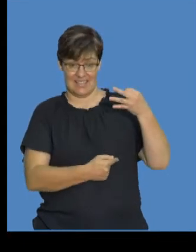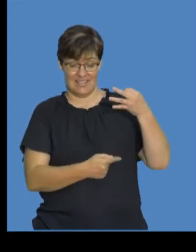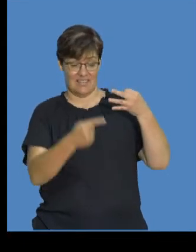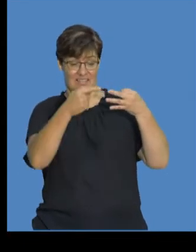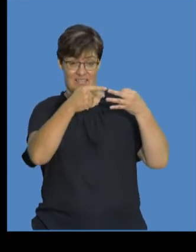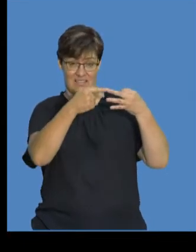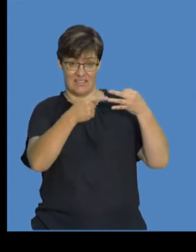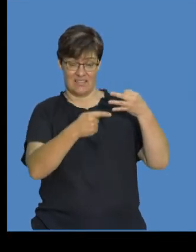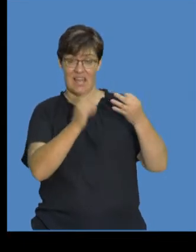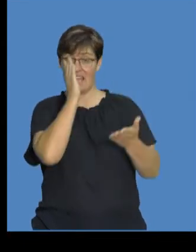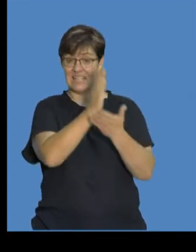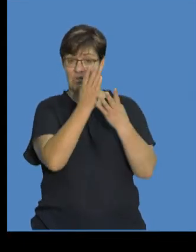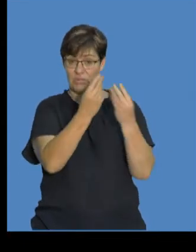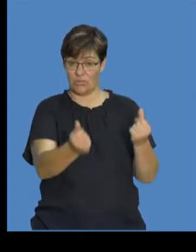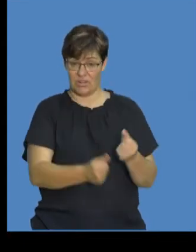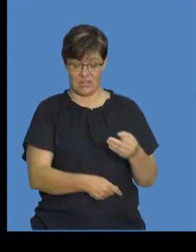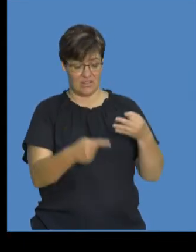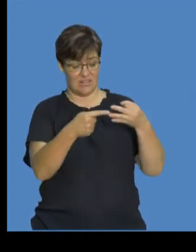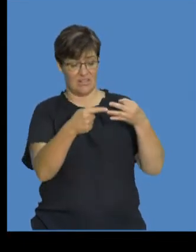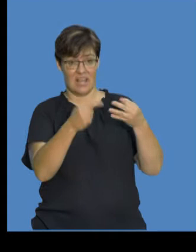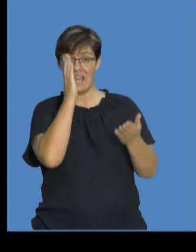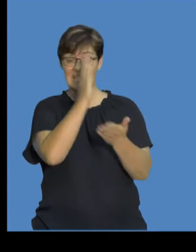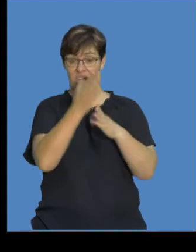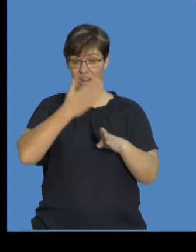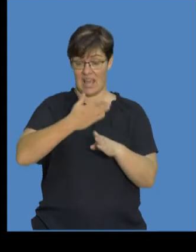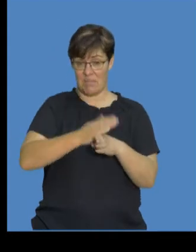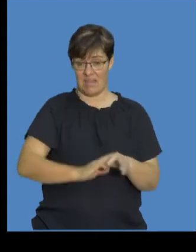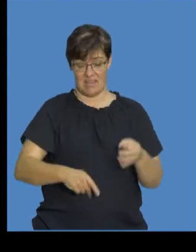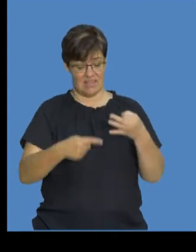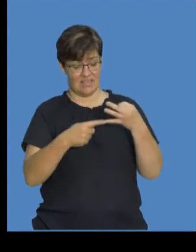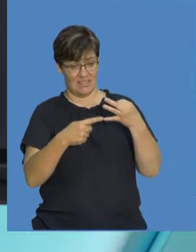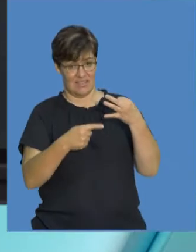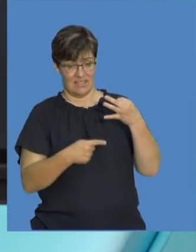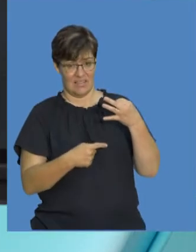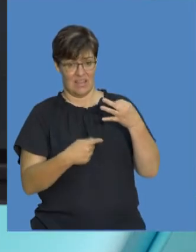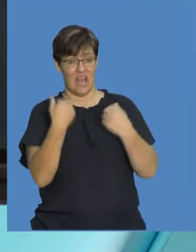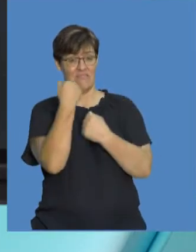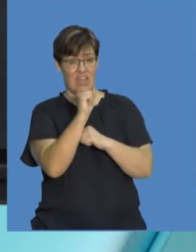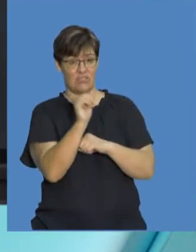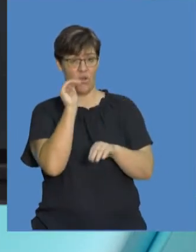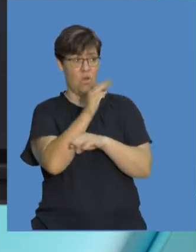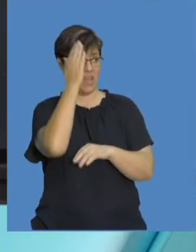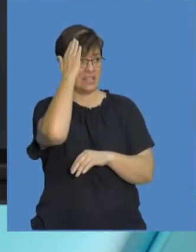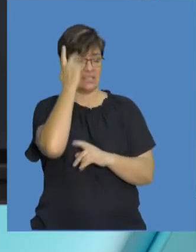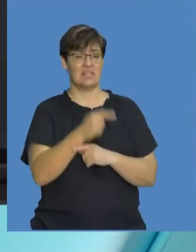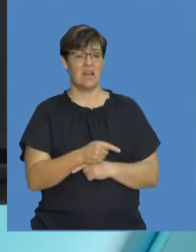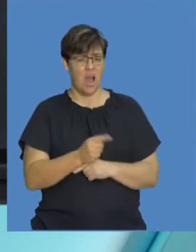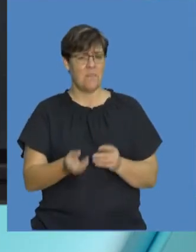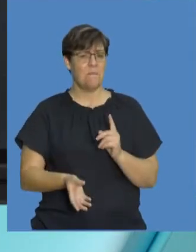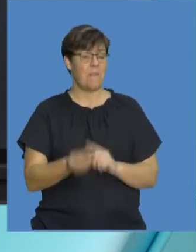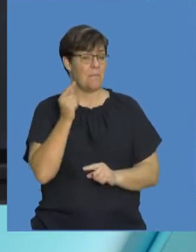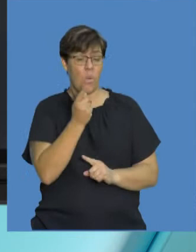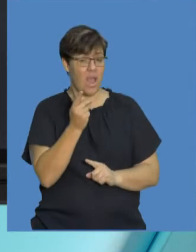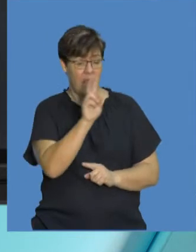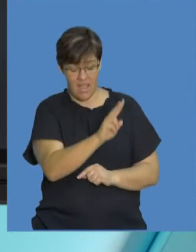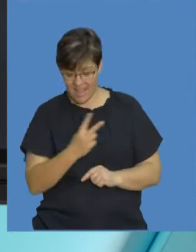cost components, namely direct material, direct labor, and your factory overheads,